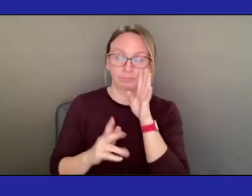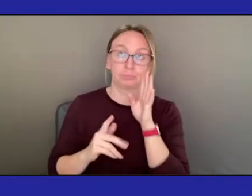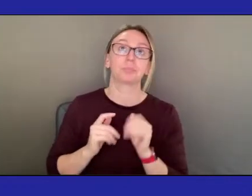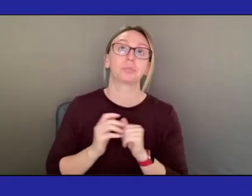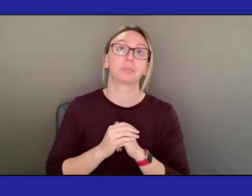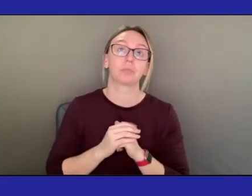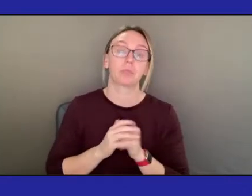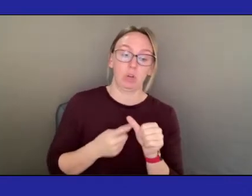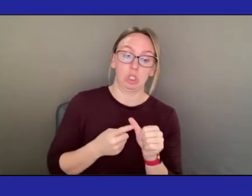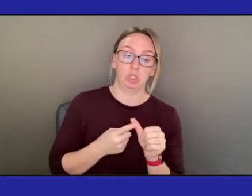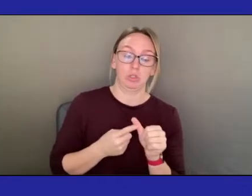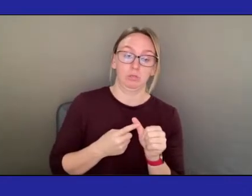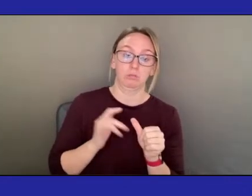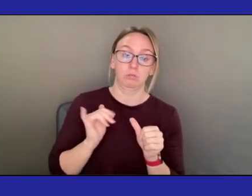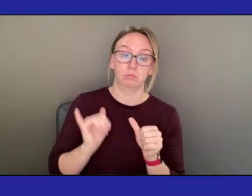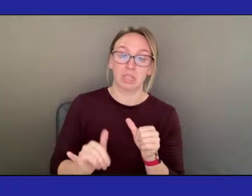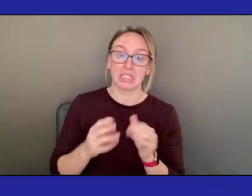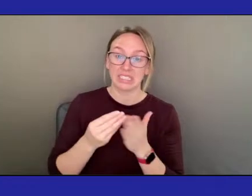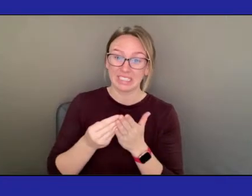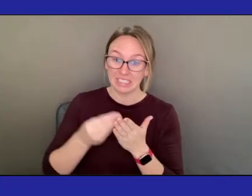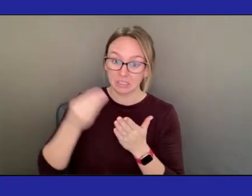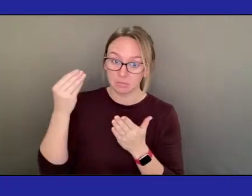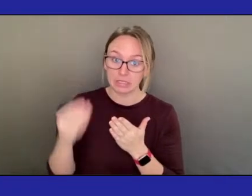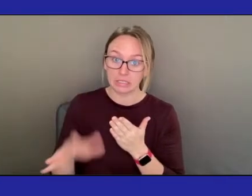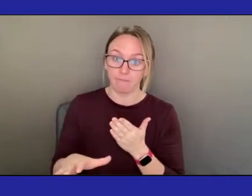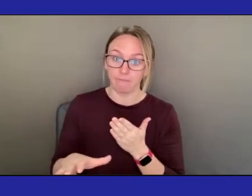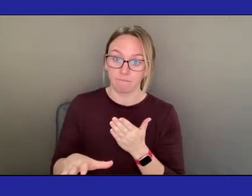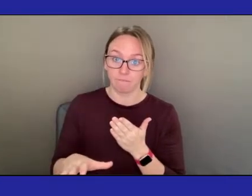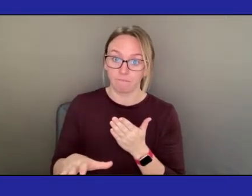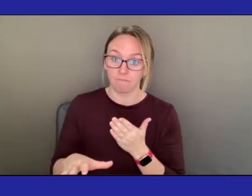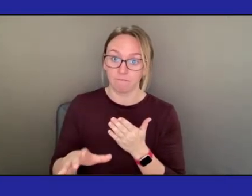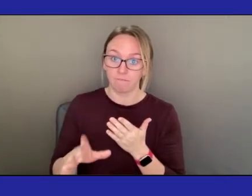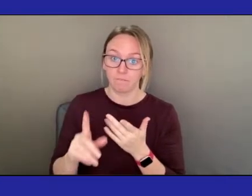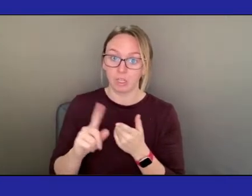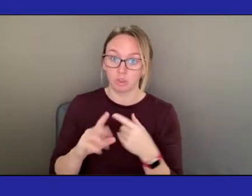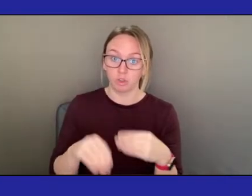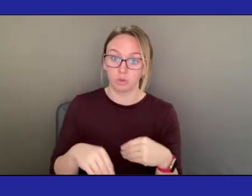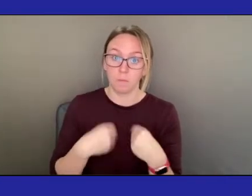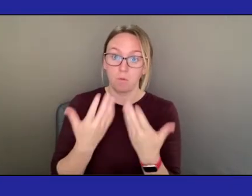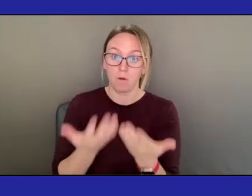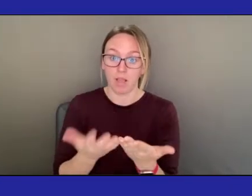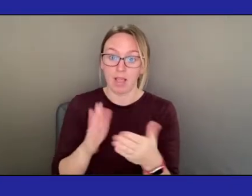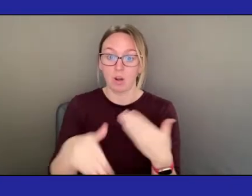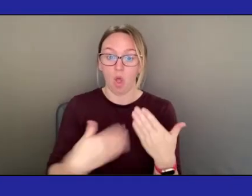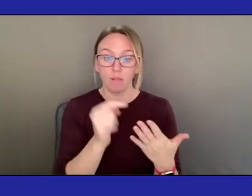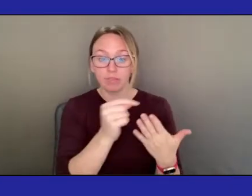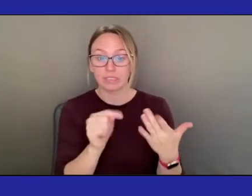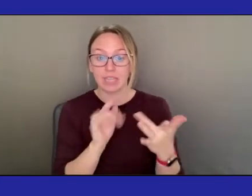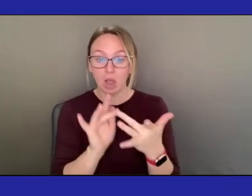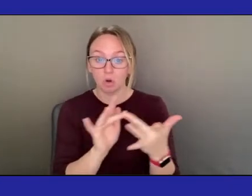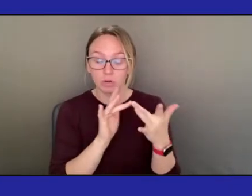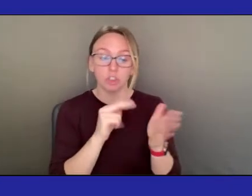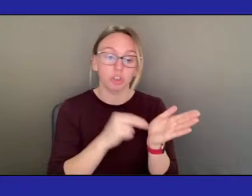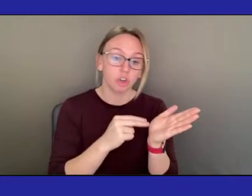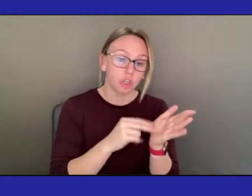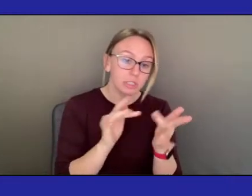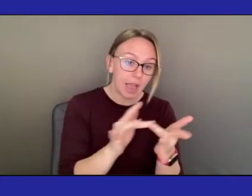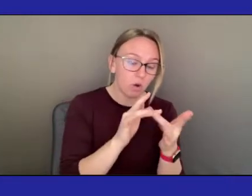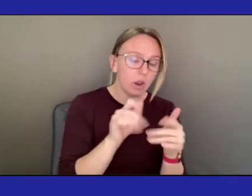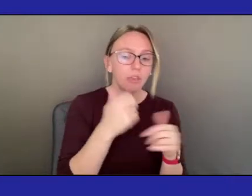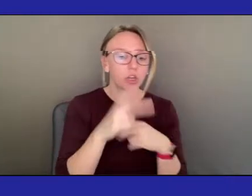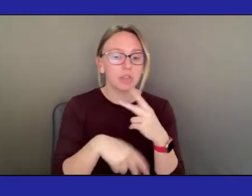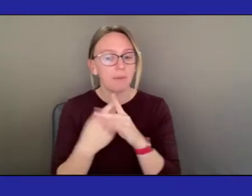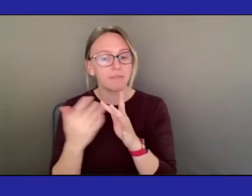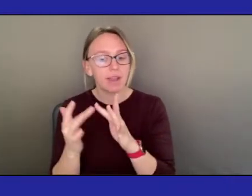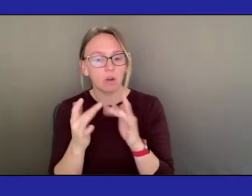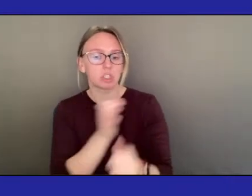high expenditure to provide all these outreach? The nurse is doing outreach. There's another form of outreach, clinical pharmacists.